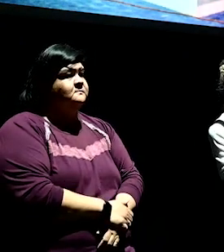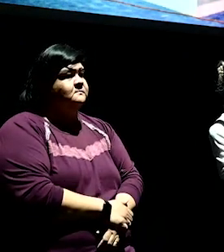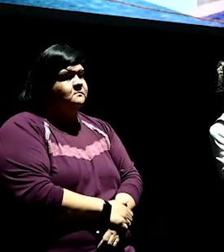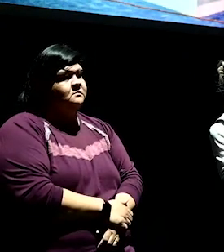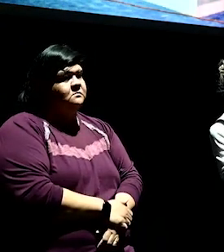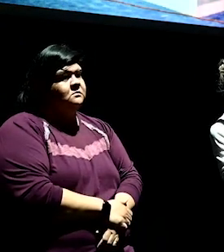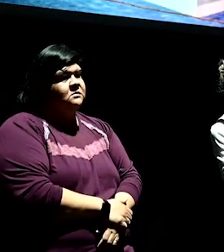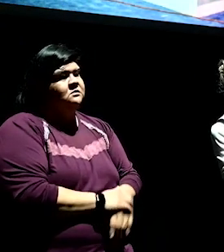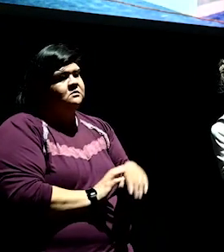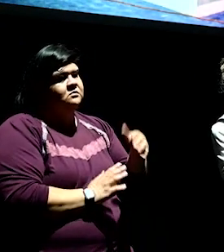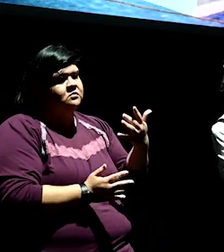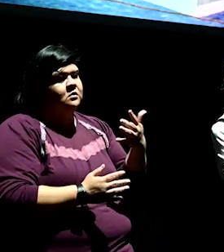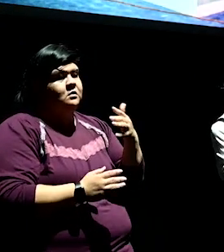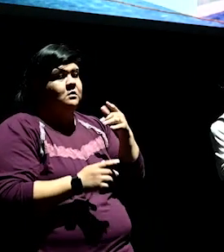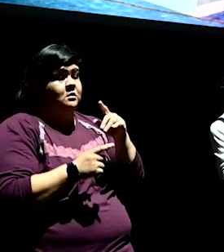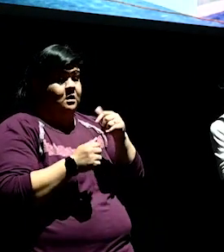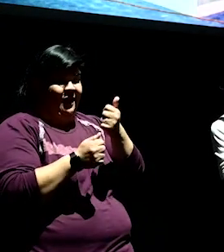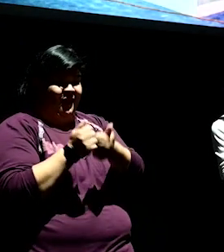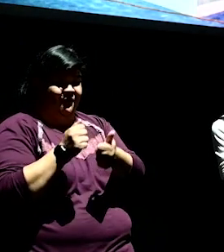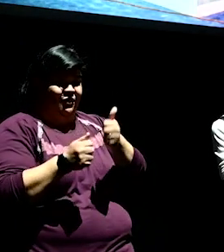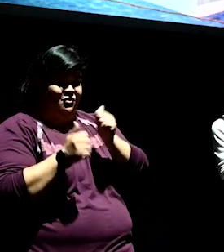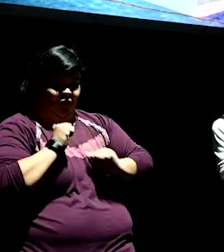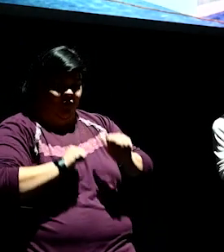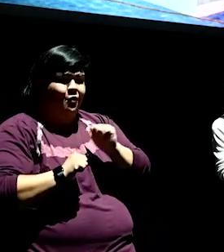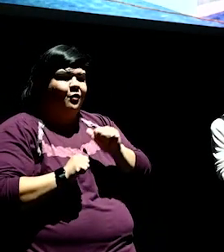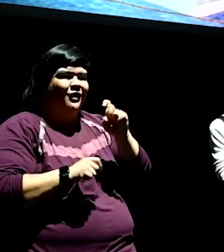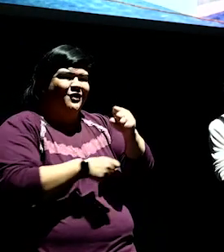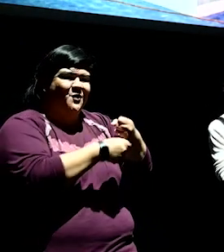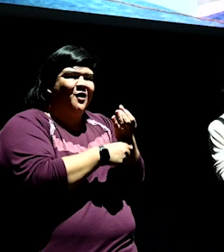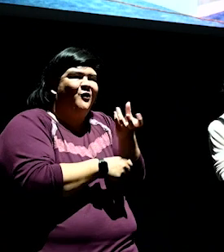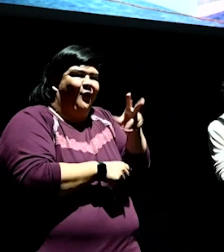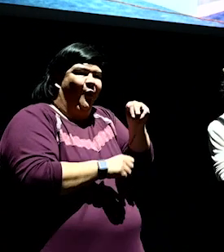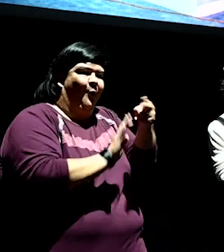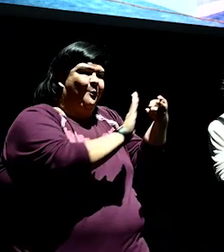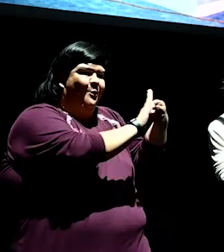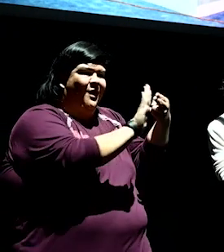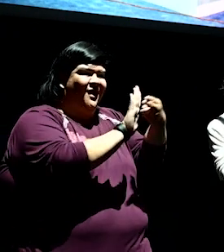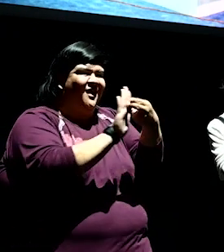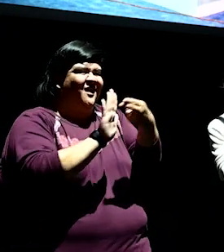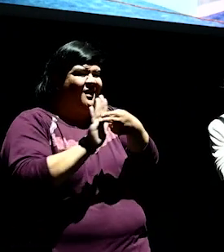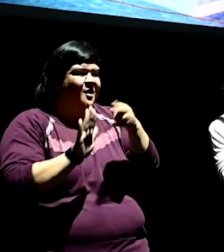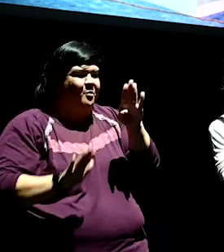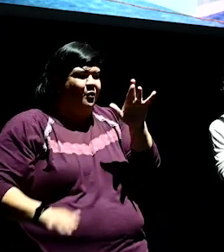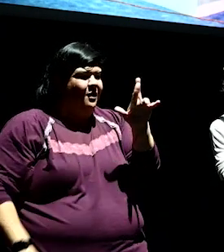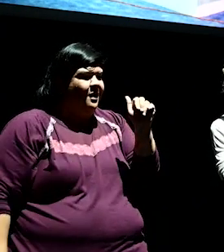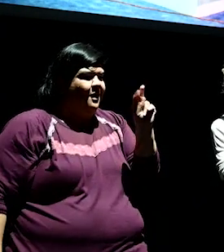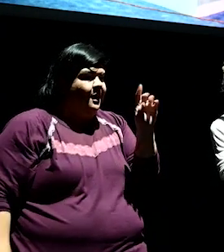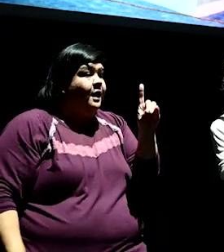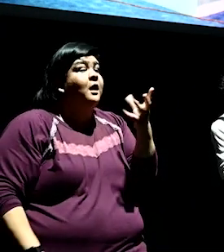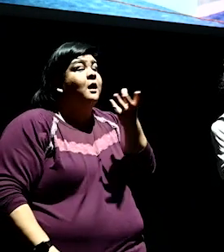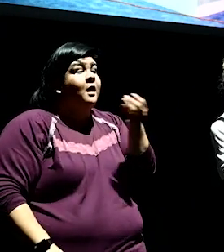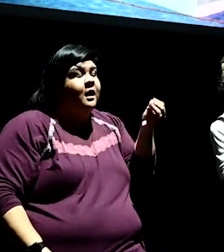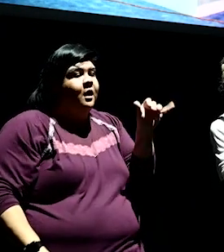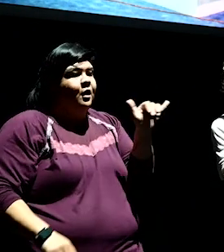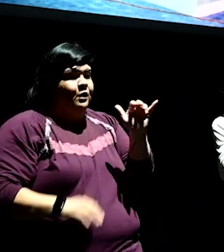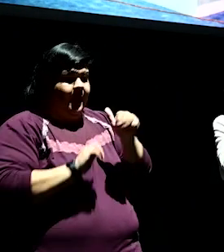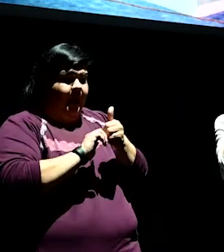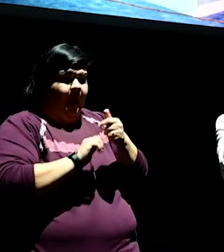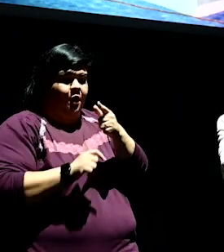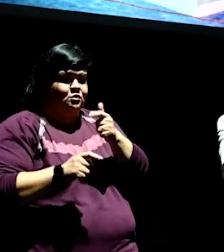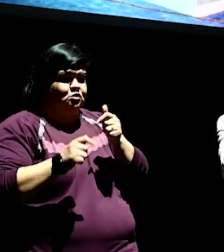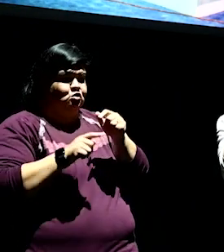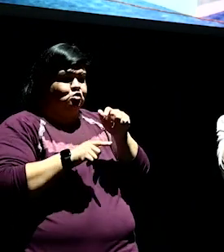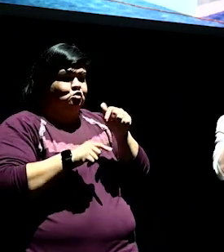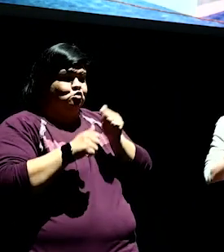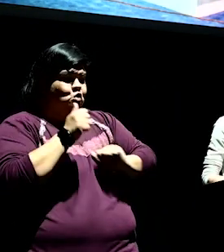always creating the brands for the different shows, as well as how the shows related to